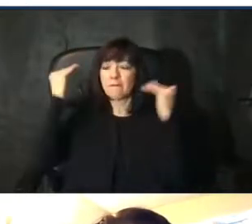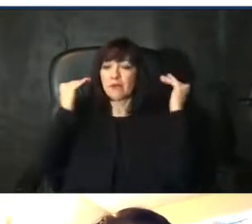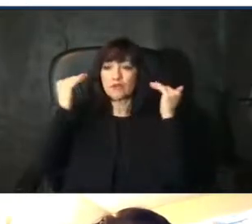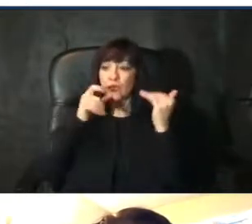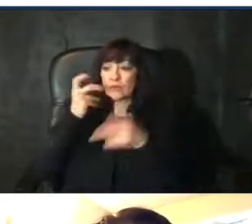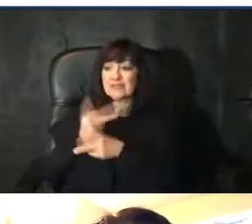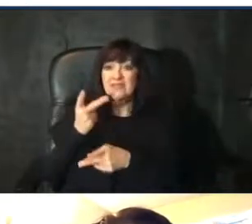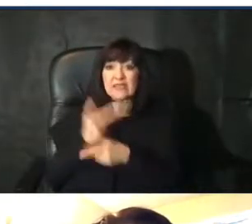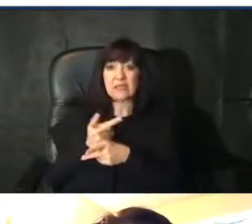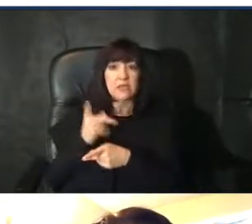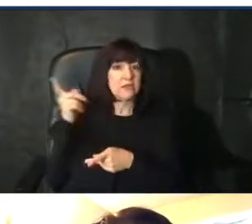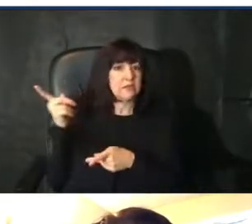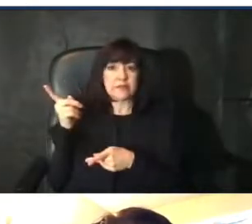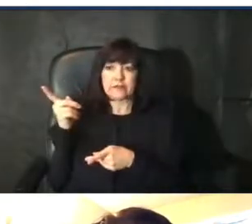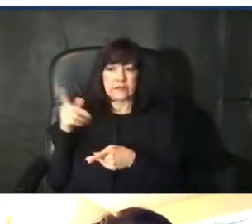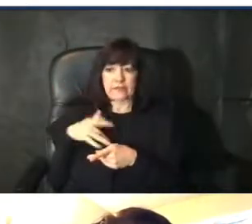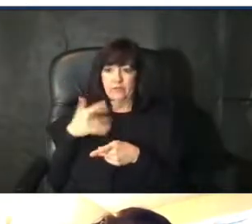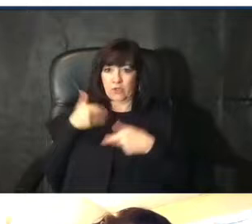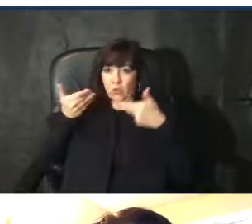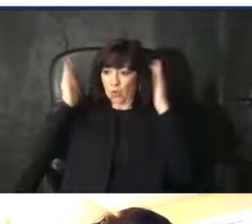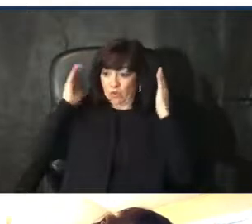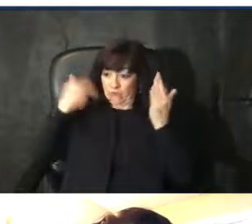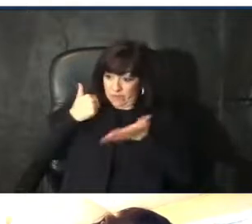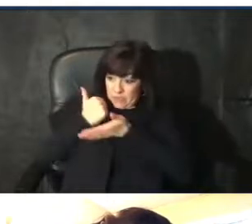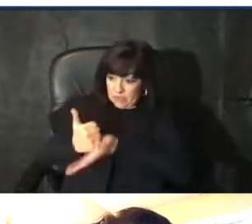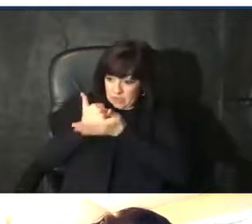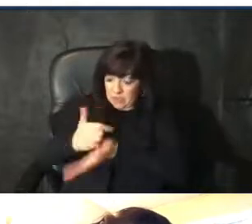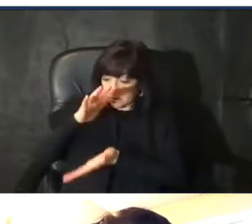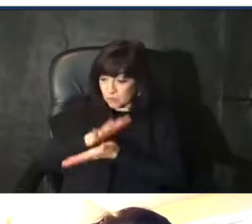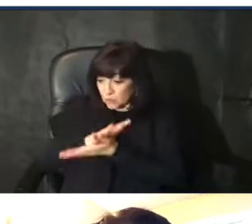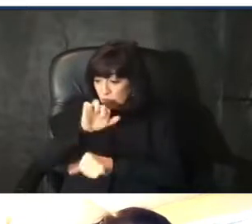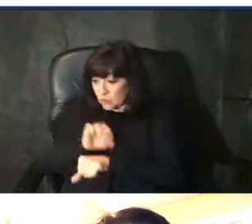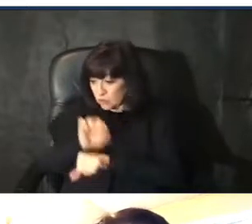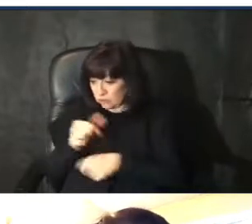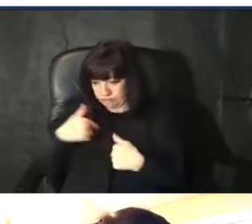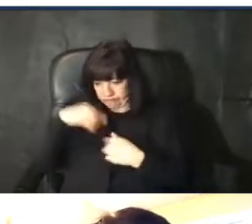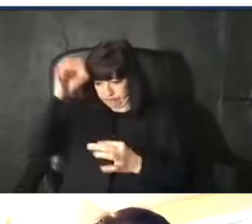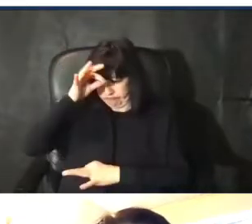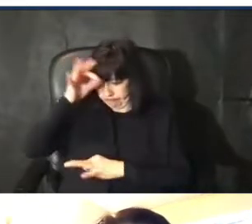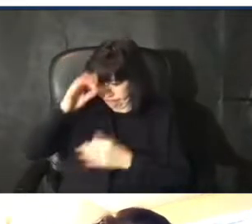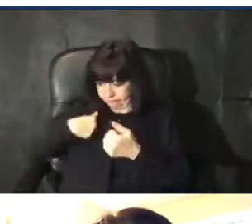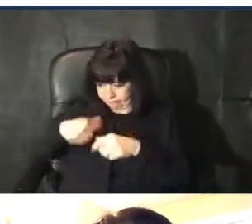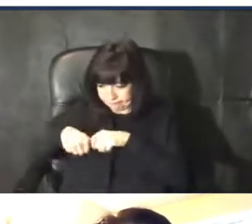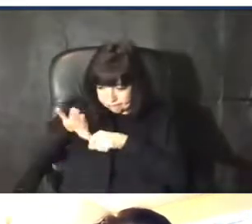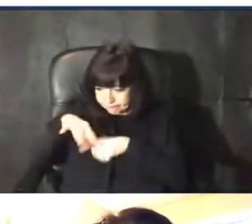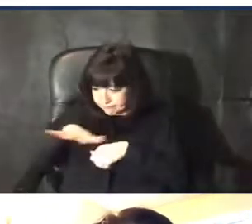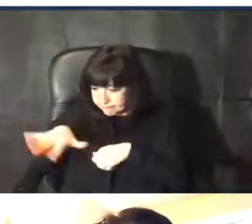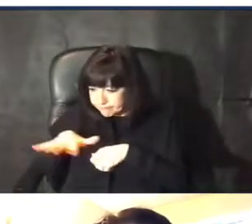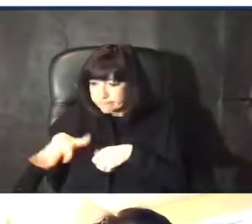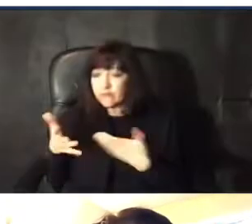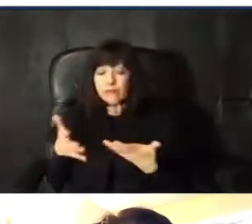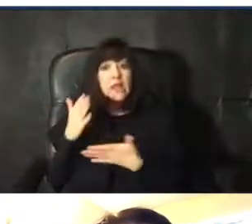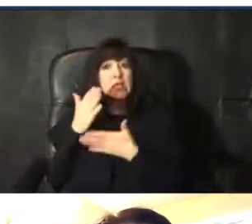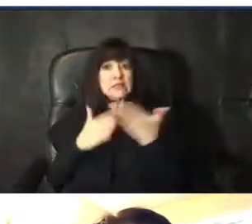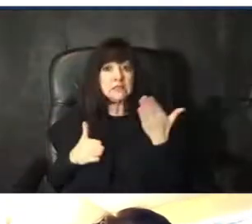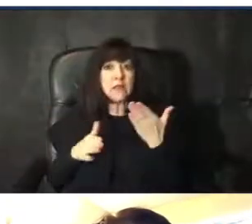schoolwork, maybe making sure that they have the meals prepared and ready to go, and also some still